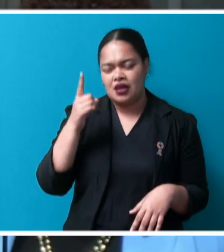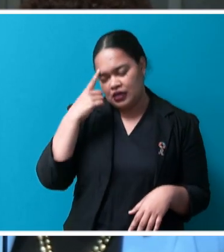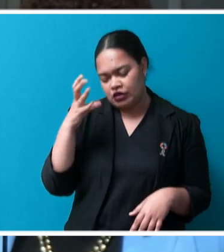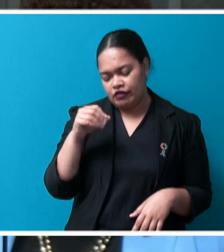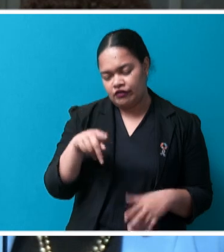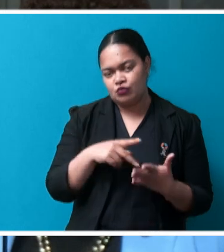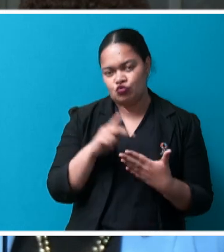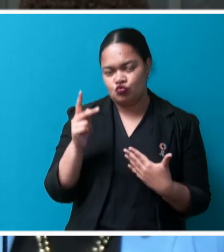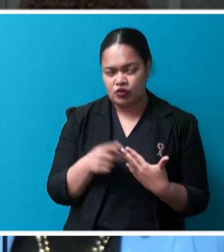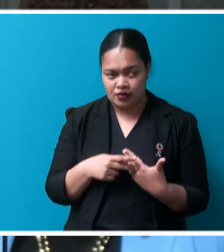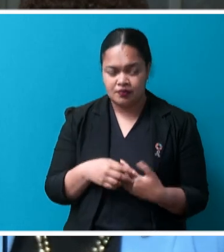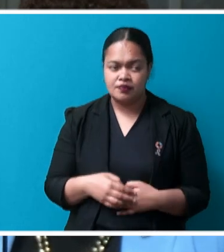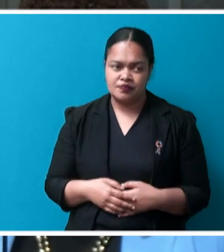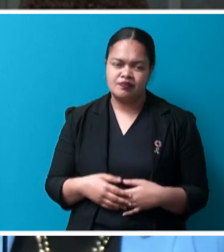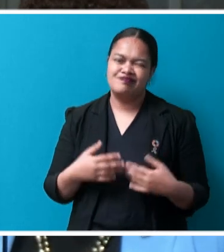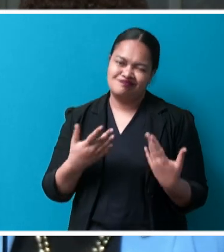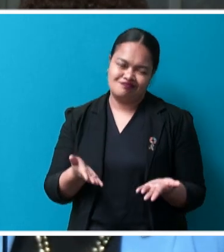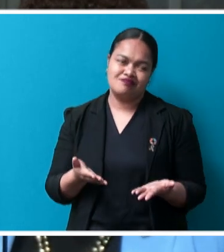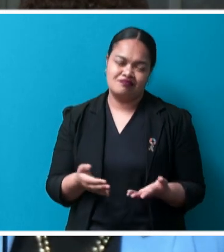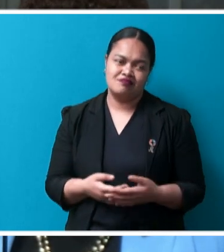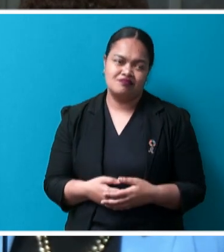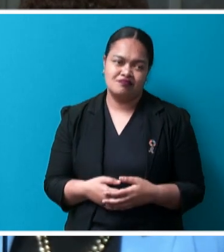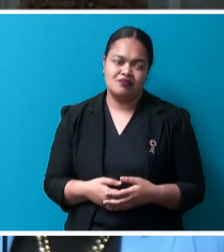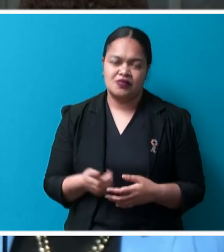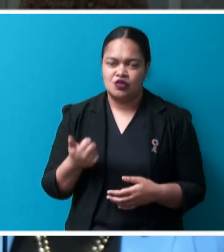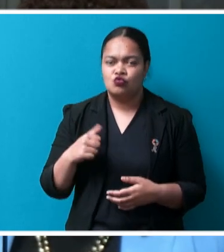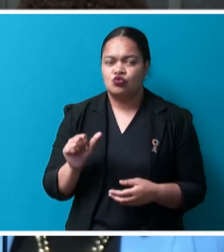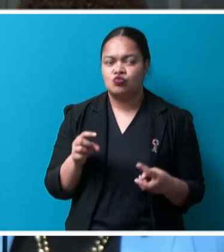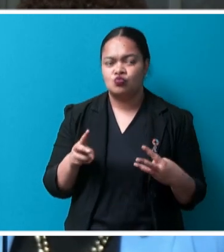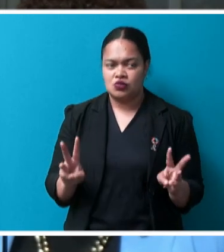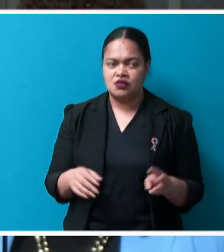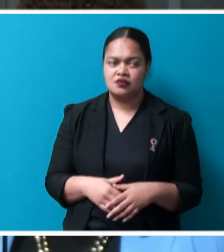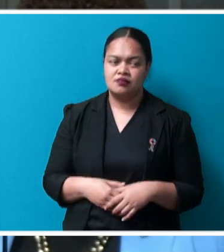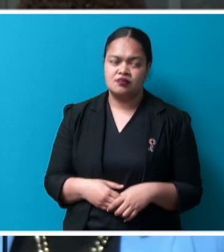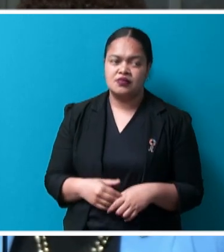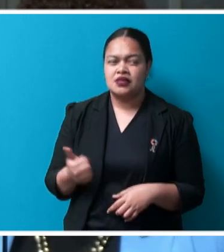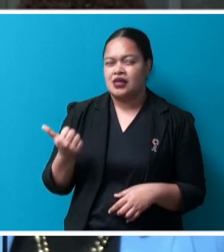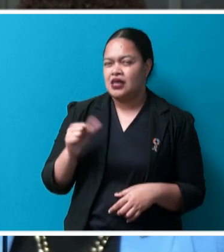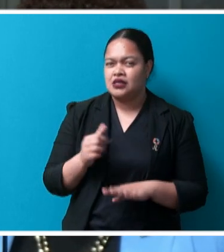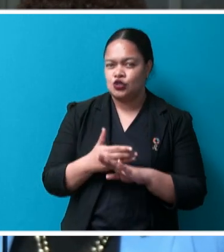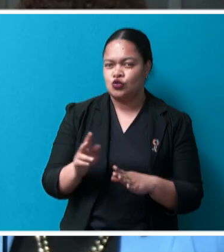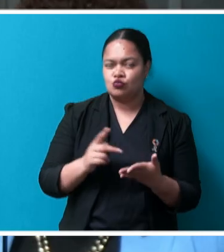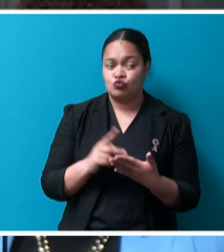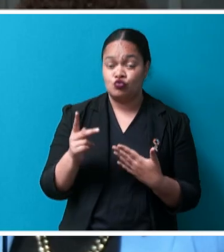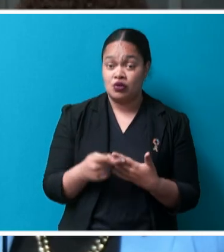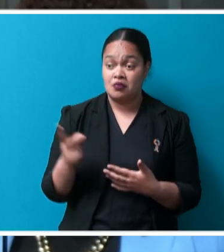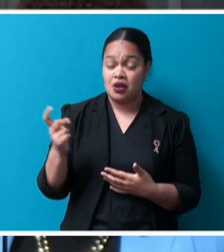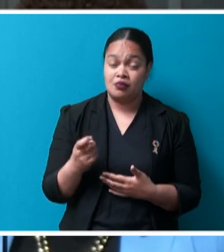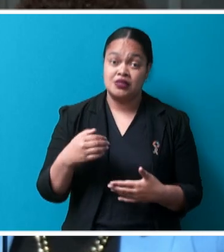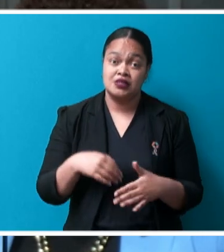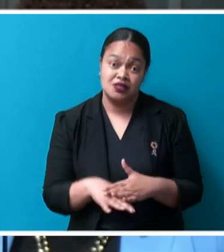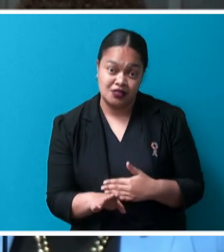implemented. And that is the usual case. If any new program that comes in